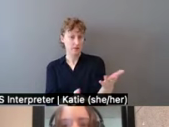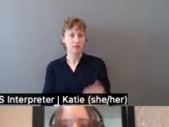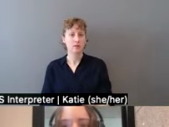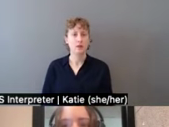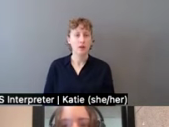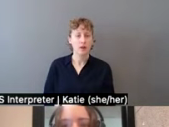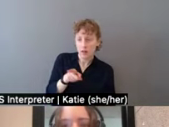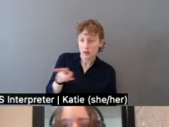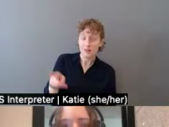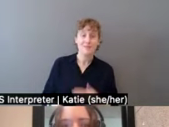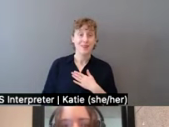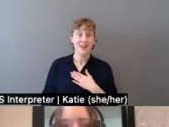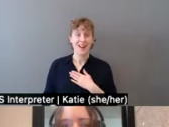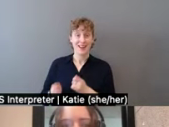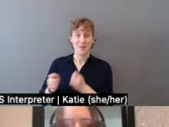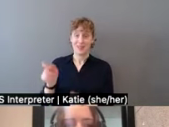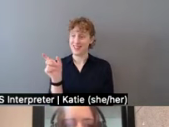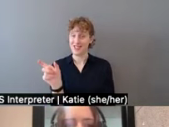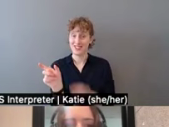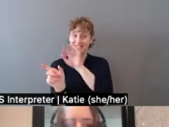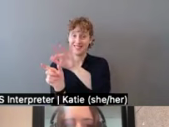My Applications.